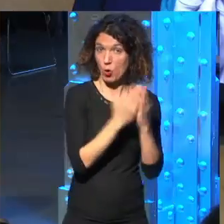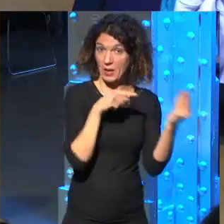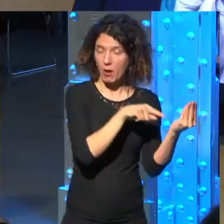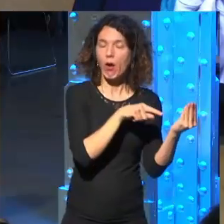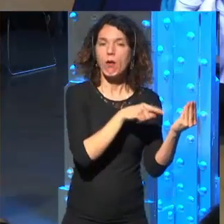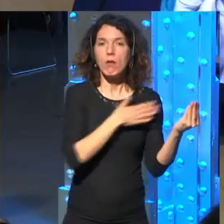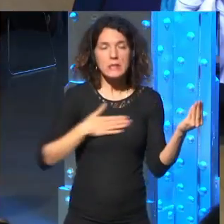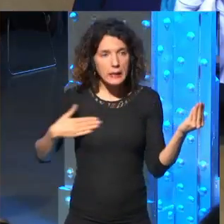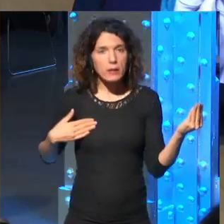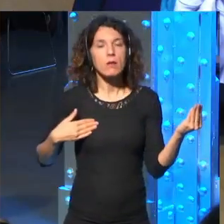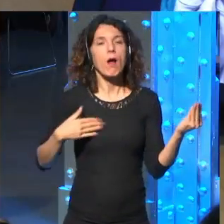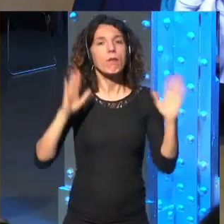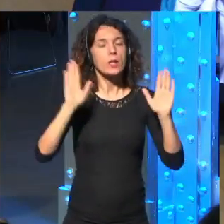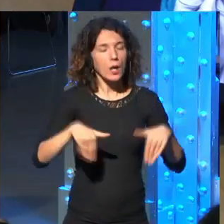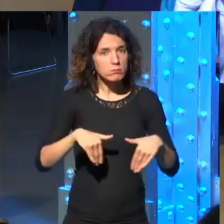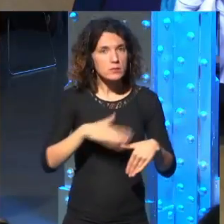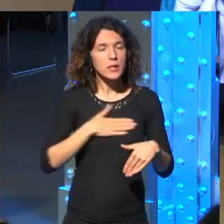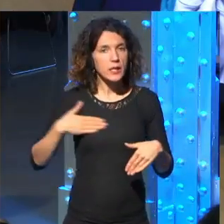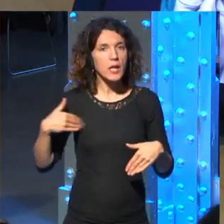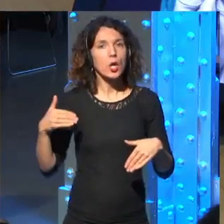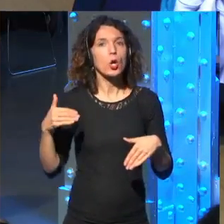find all over the world